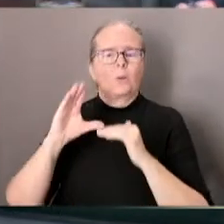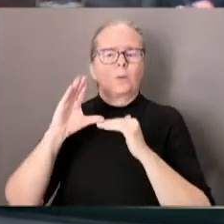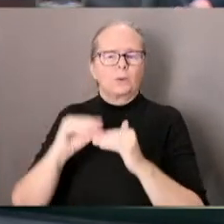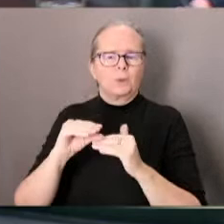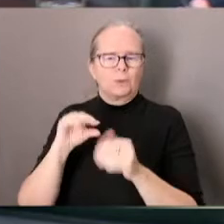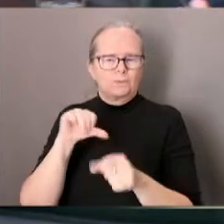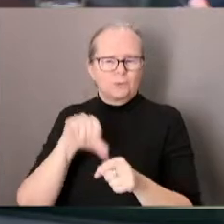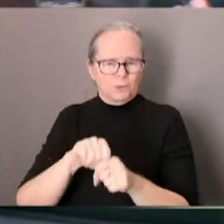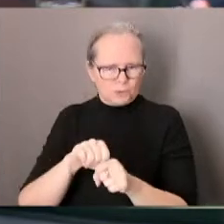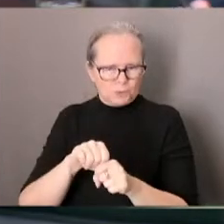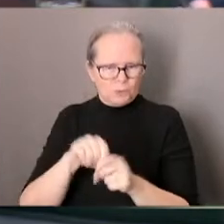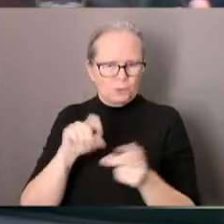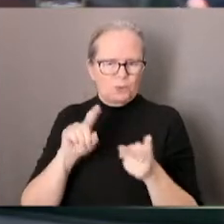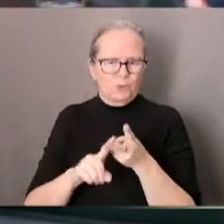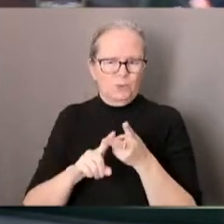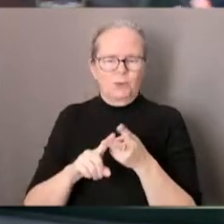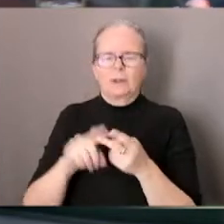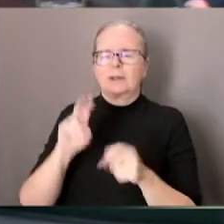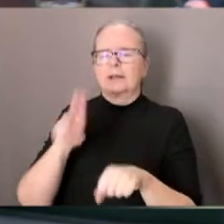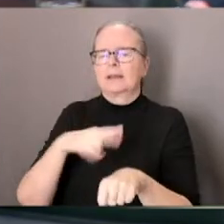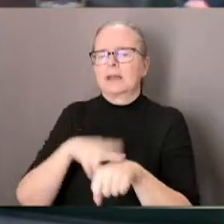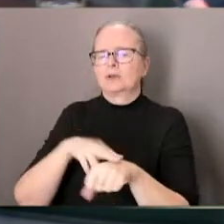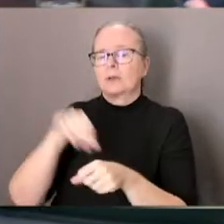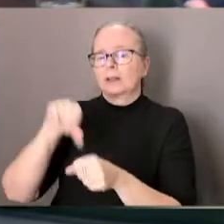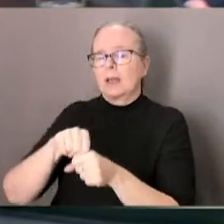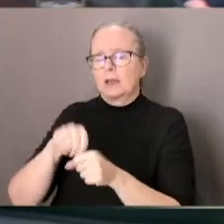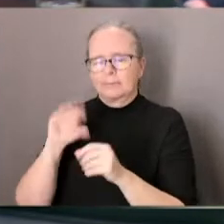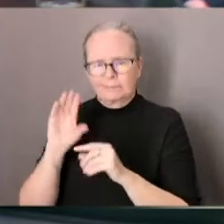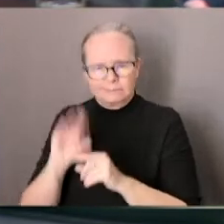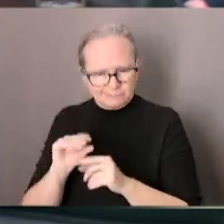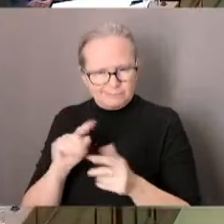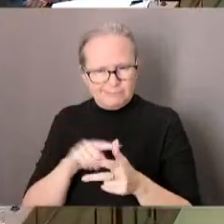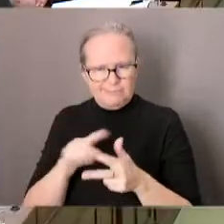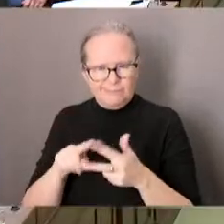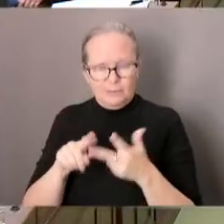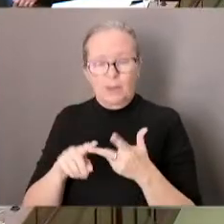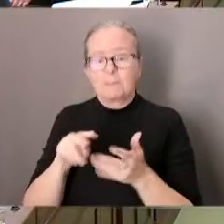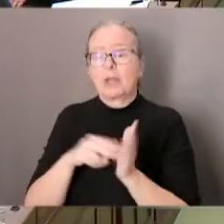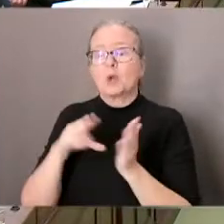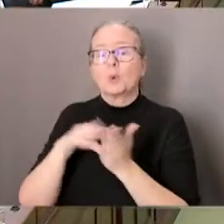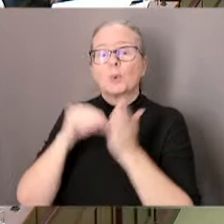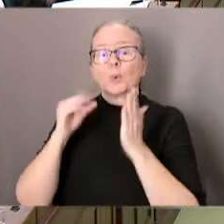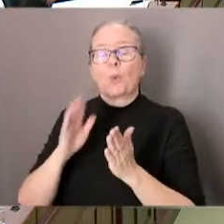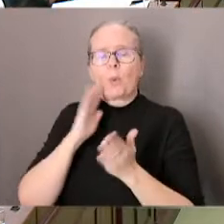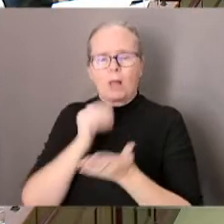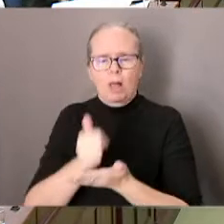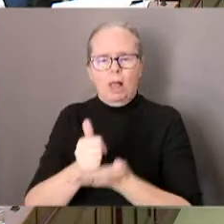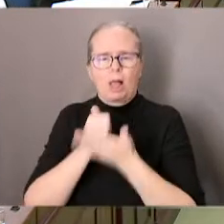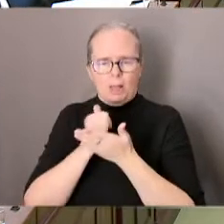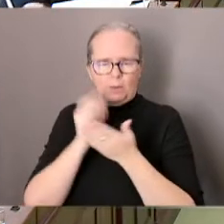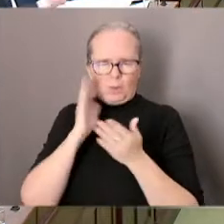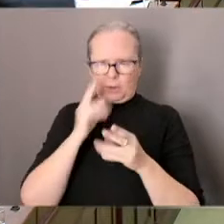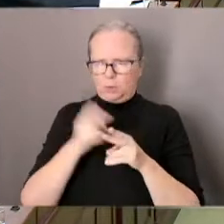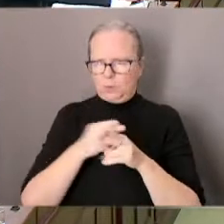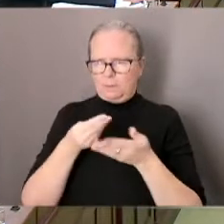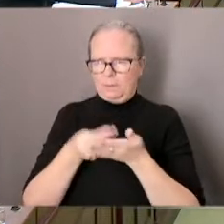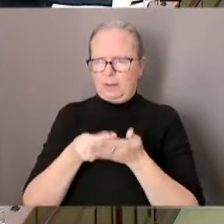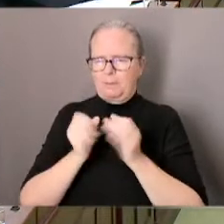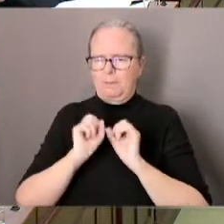and students will benefit from the targeted relief that our government is releasing early next year The Honorable member for Edmonton